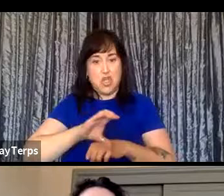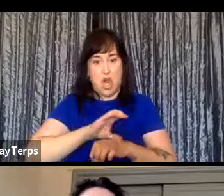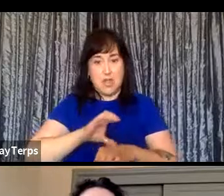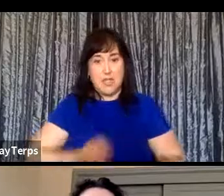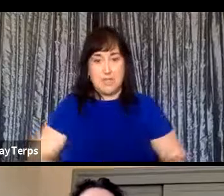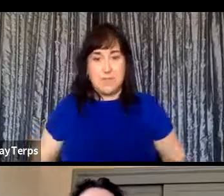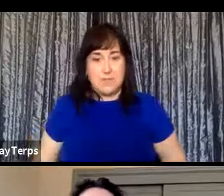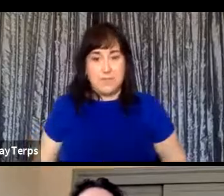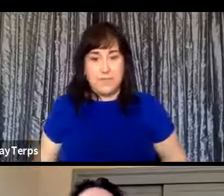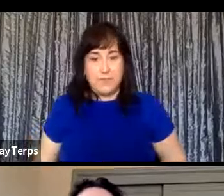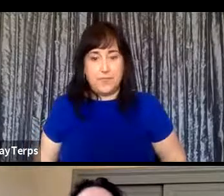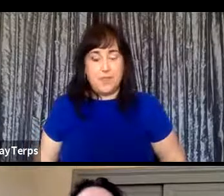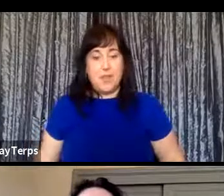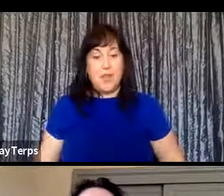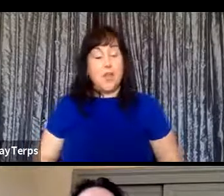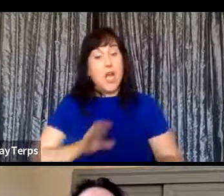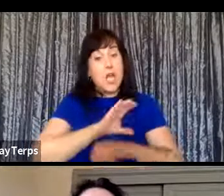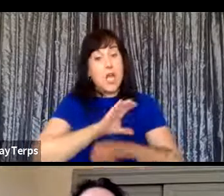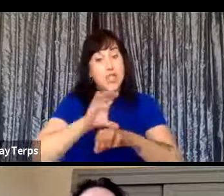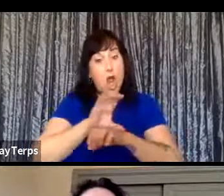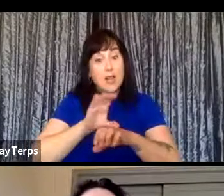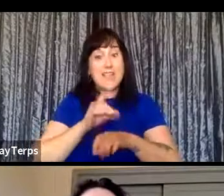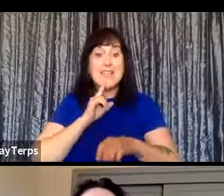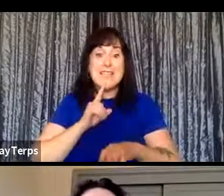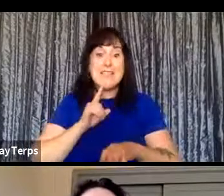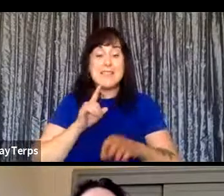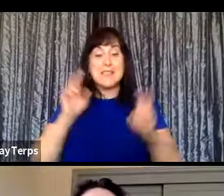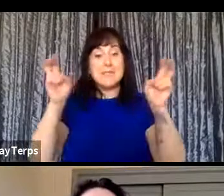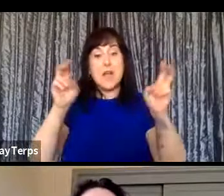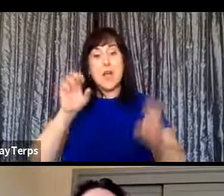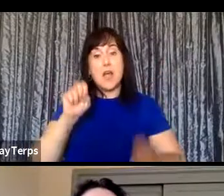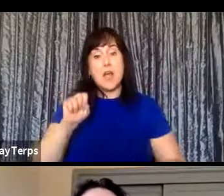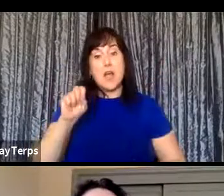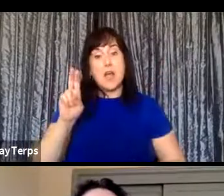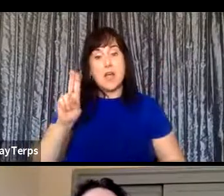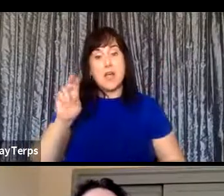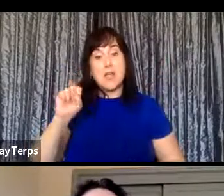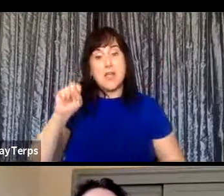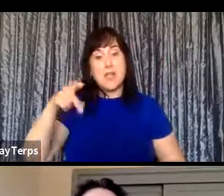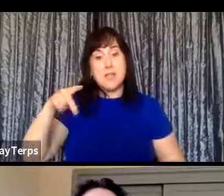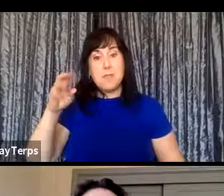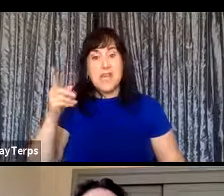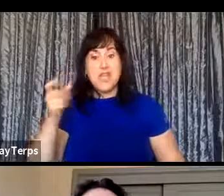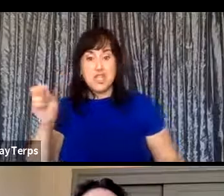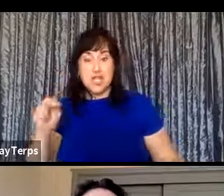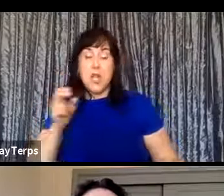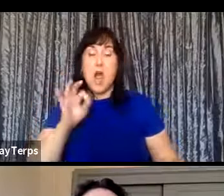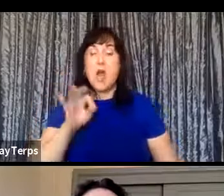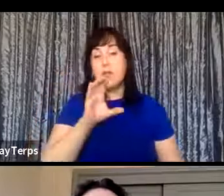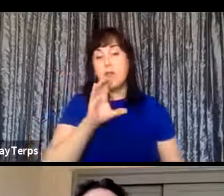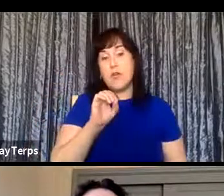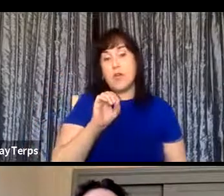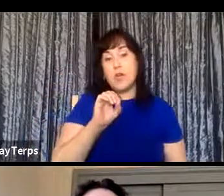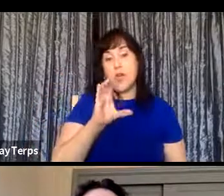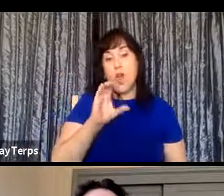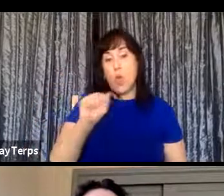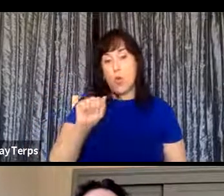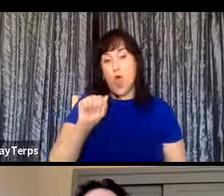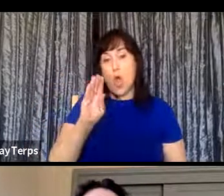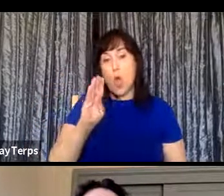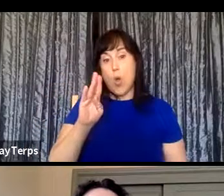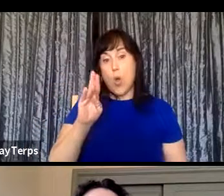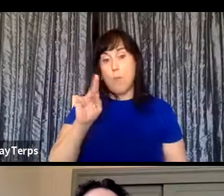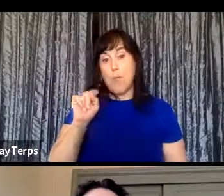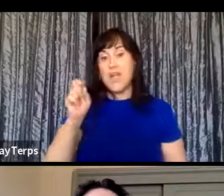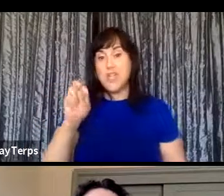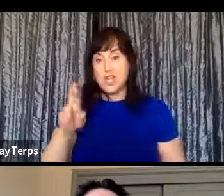is a suspension. I want you to always remember this. It's a suspension of cocoa butter, which is the oil, which is naturally